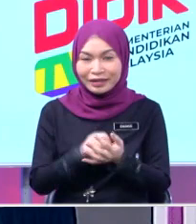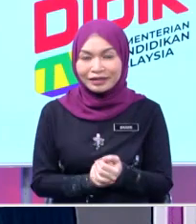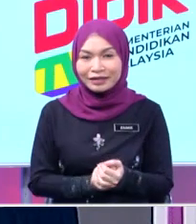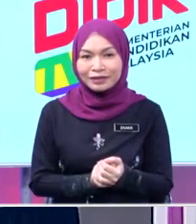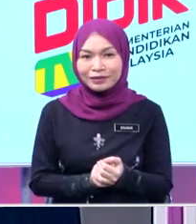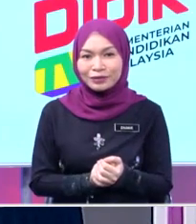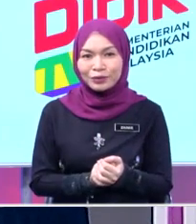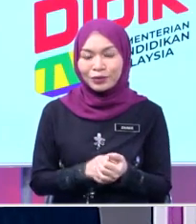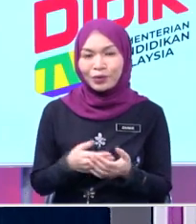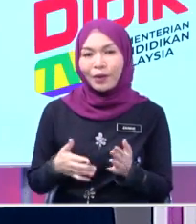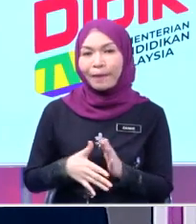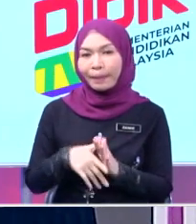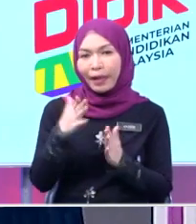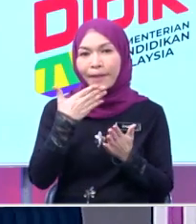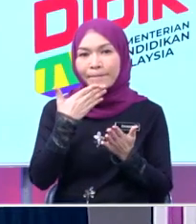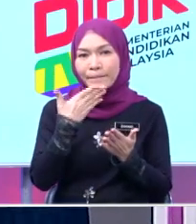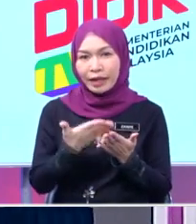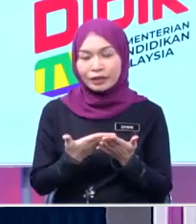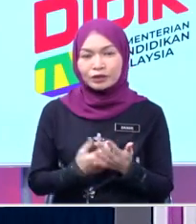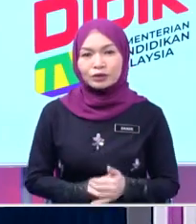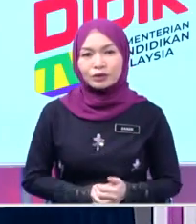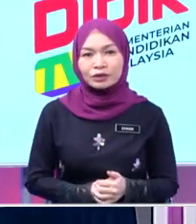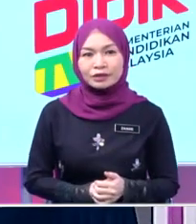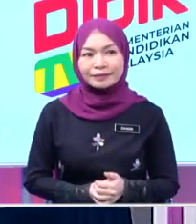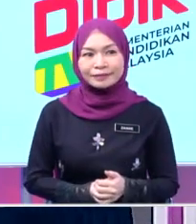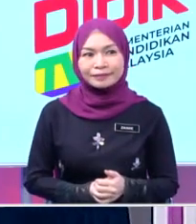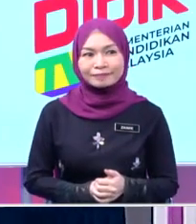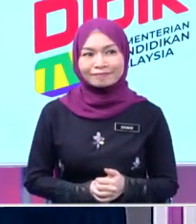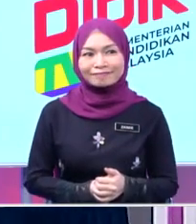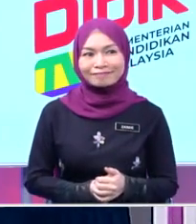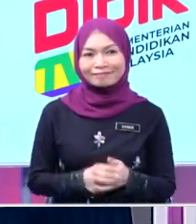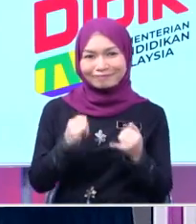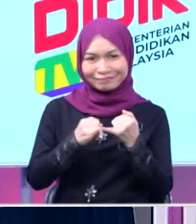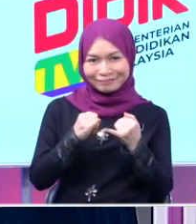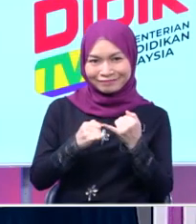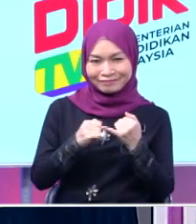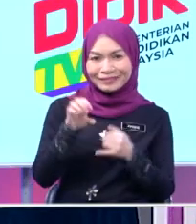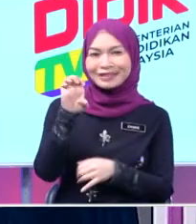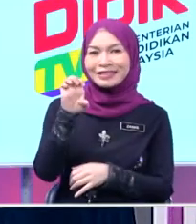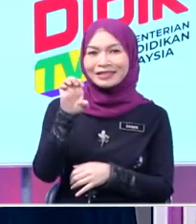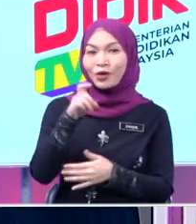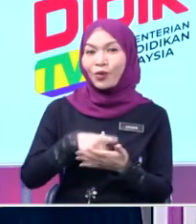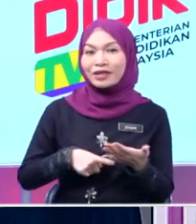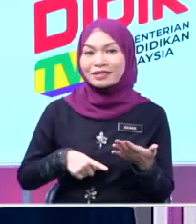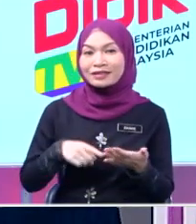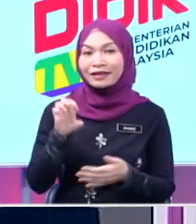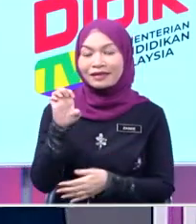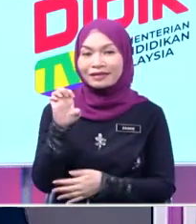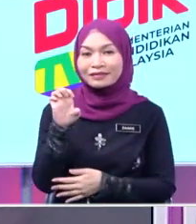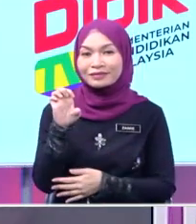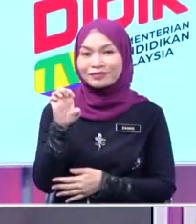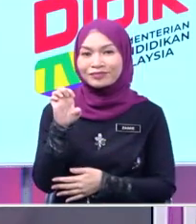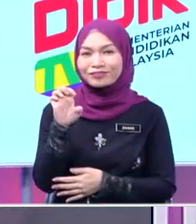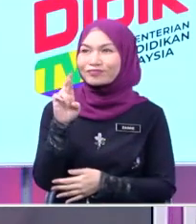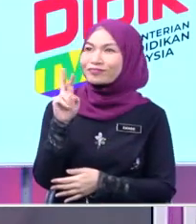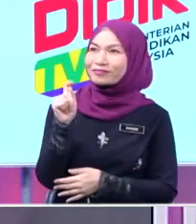to increase the marks. Okay, teacher. Right, and finally, E. E. Arti,